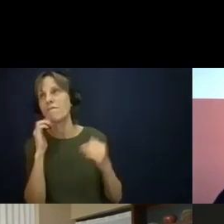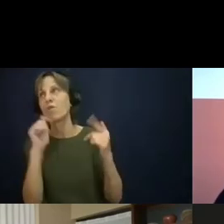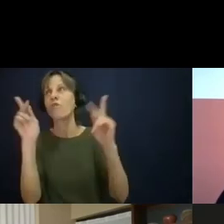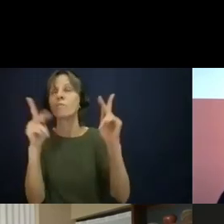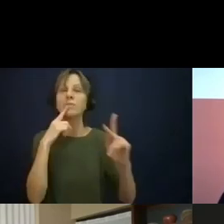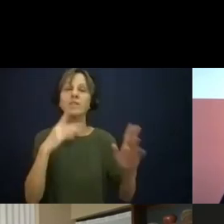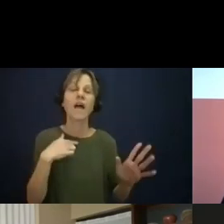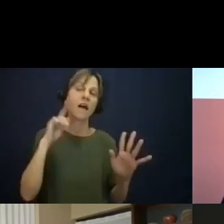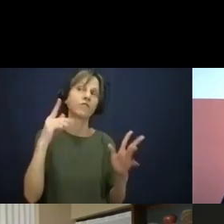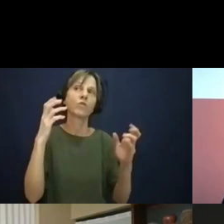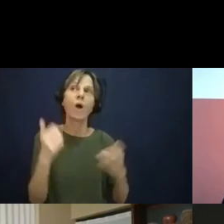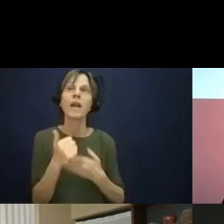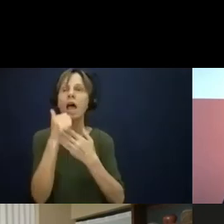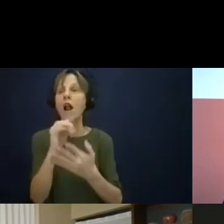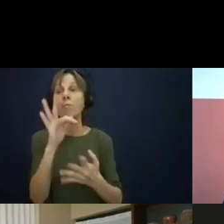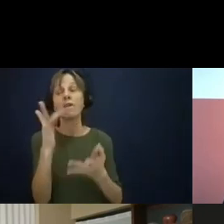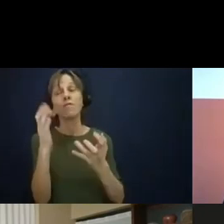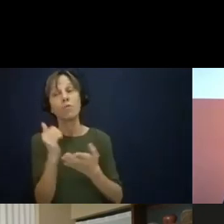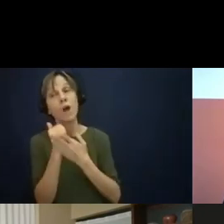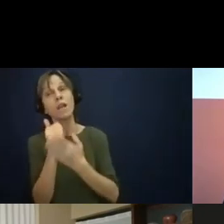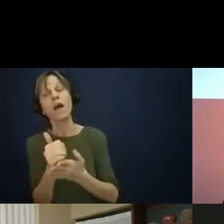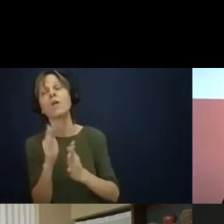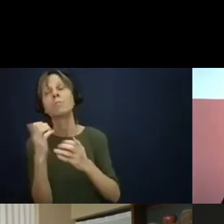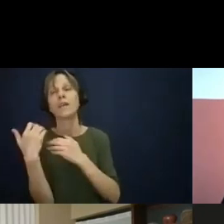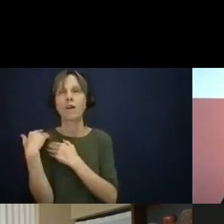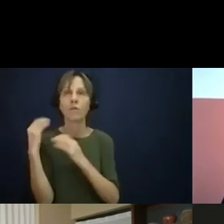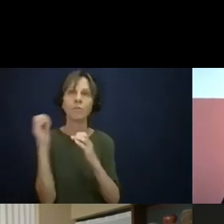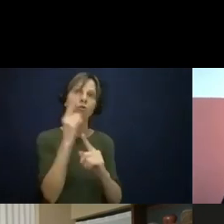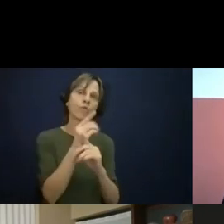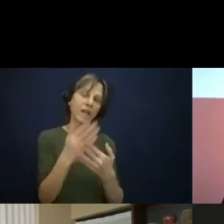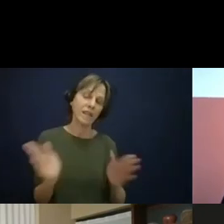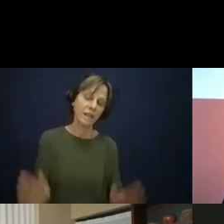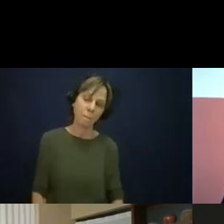want to help. If you want to help, hold yourself accountable and do the right thing.